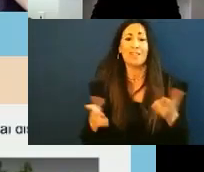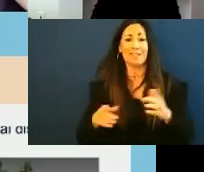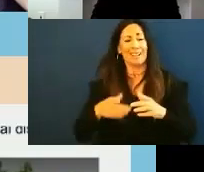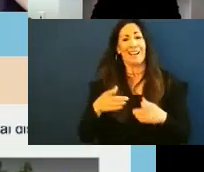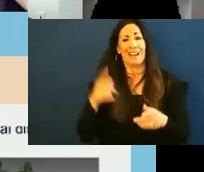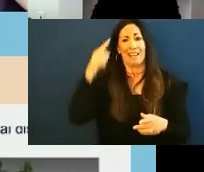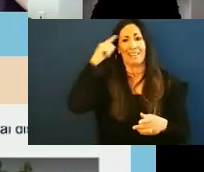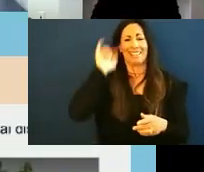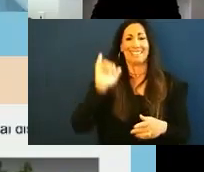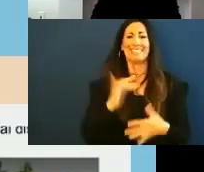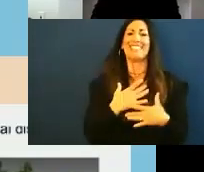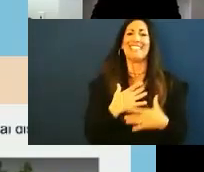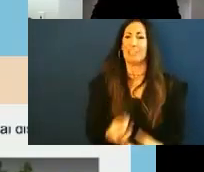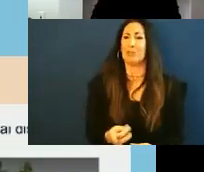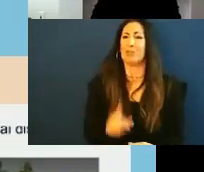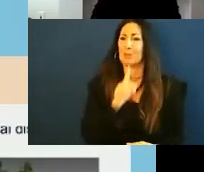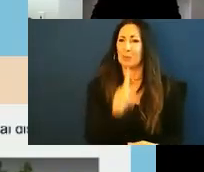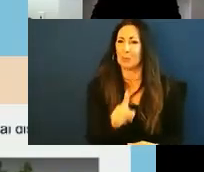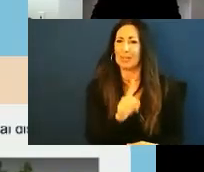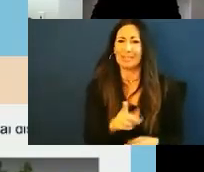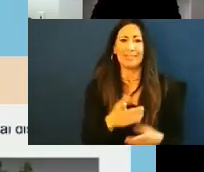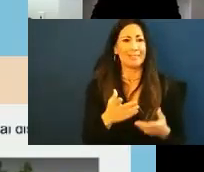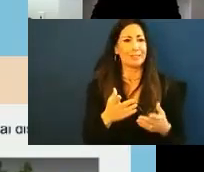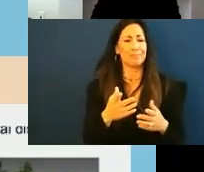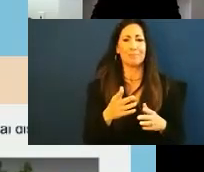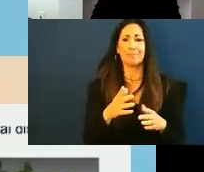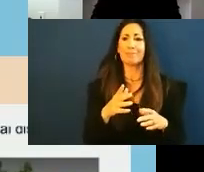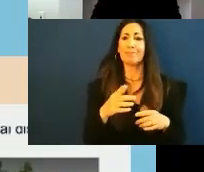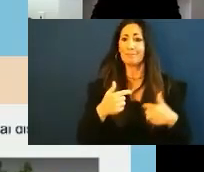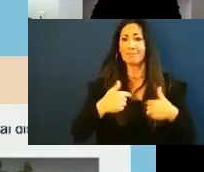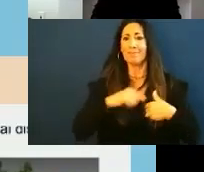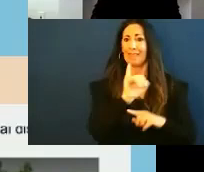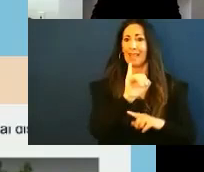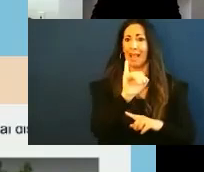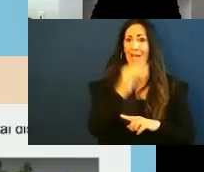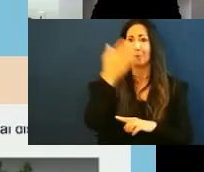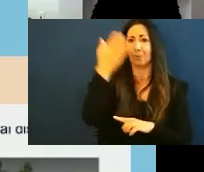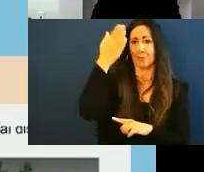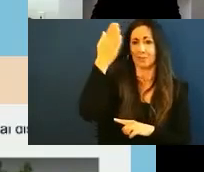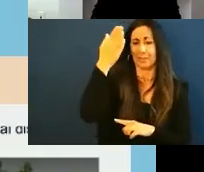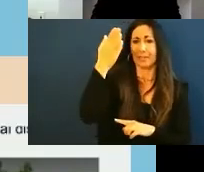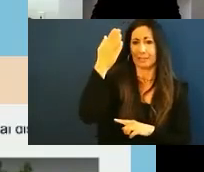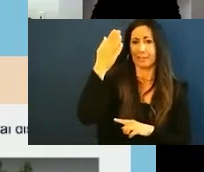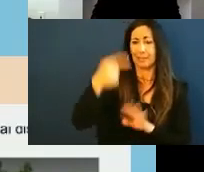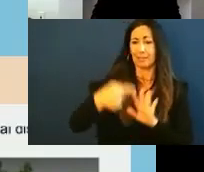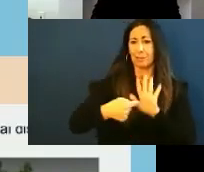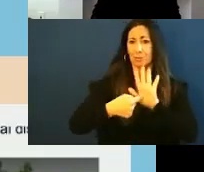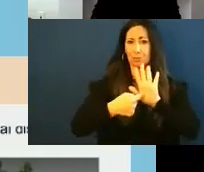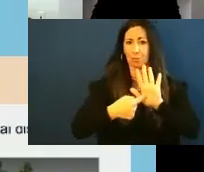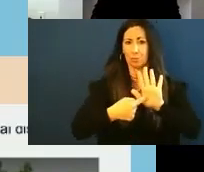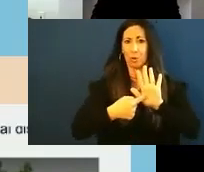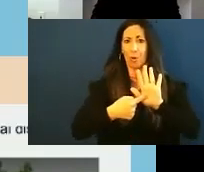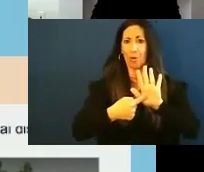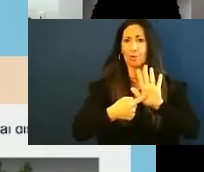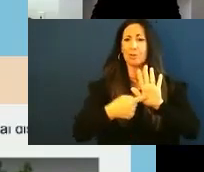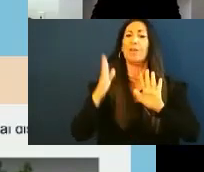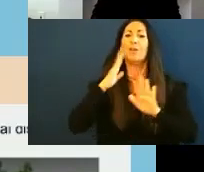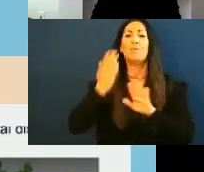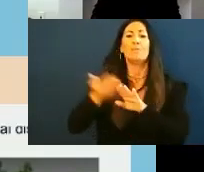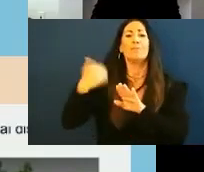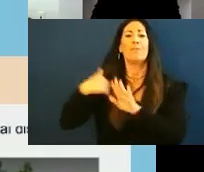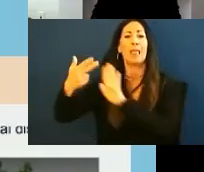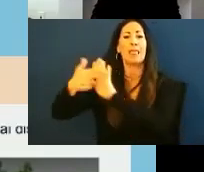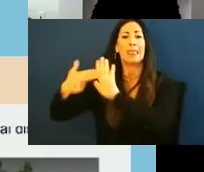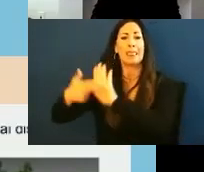interesting thing. It's kind of transcends those different, iPresentation sort of transcends those labels that we have